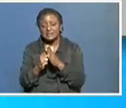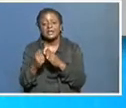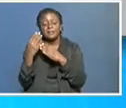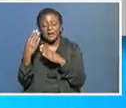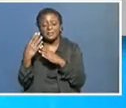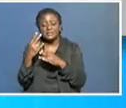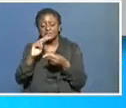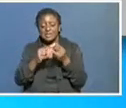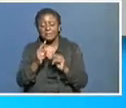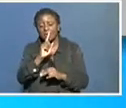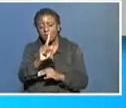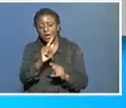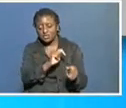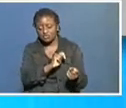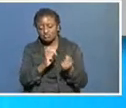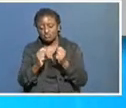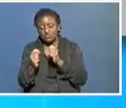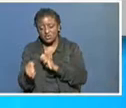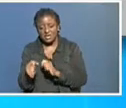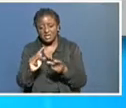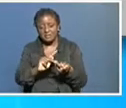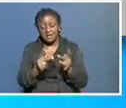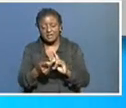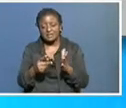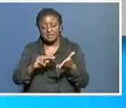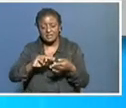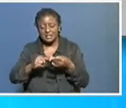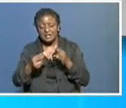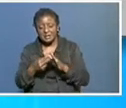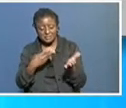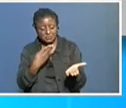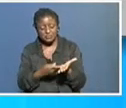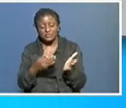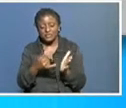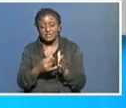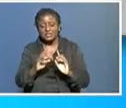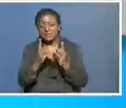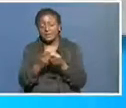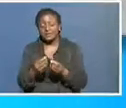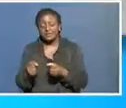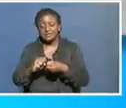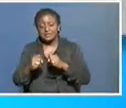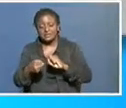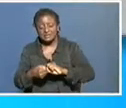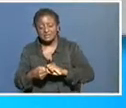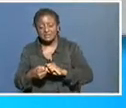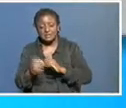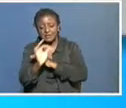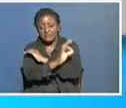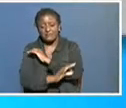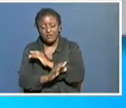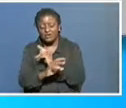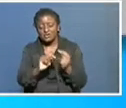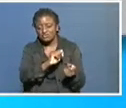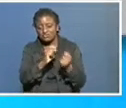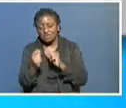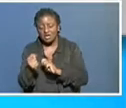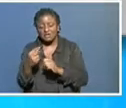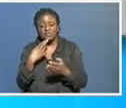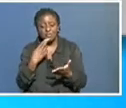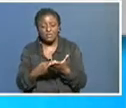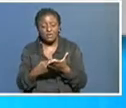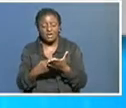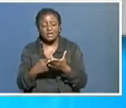one trading partner, and figures prove it. According to the Department of Statistics Foreign Trade Report, North America